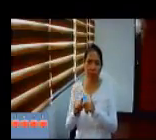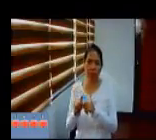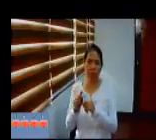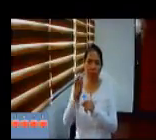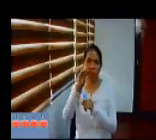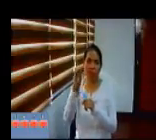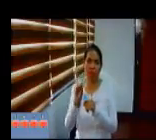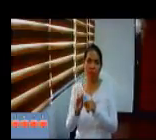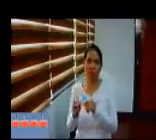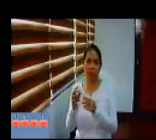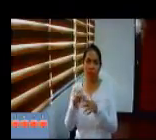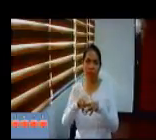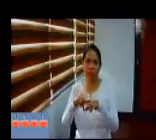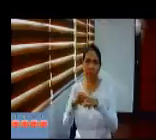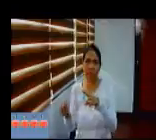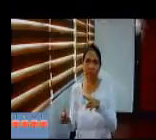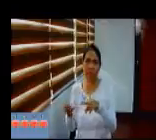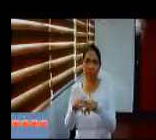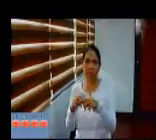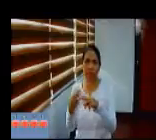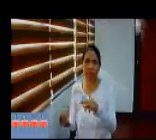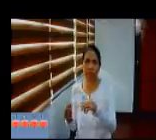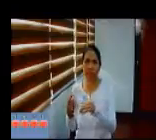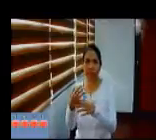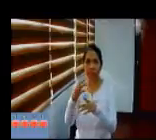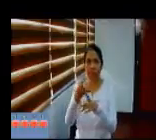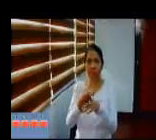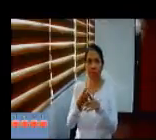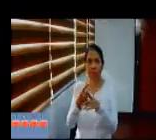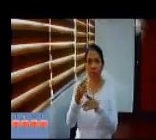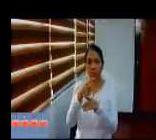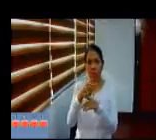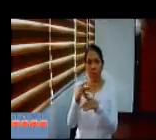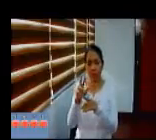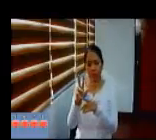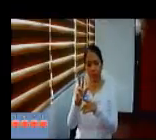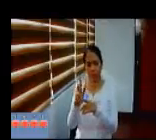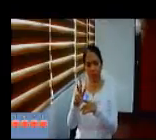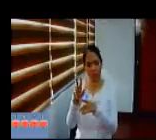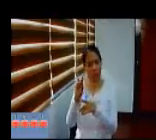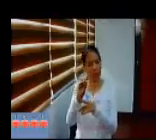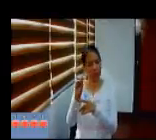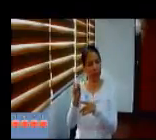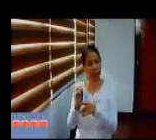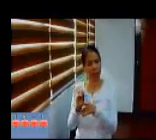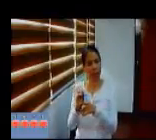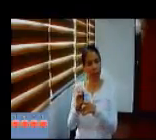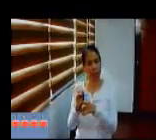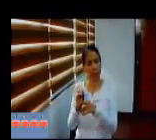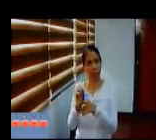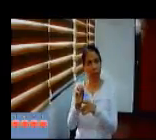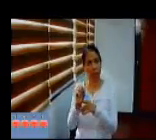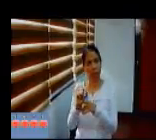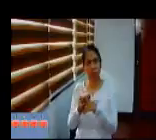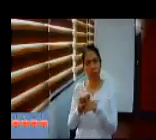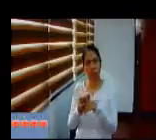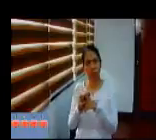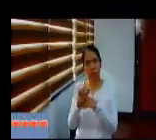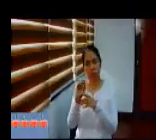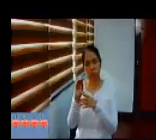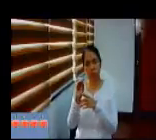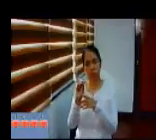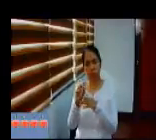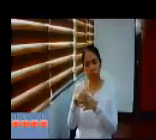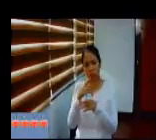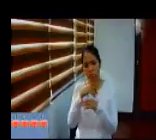conditions. That is pretty much substantial. Although corn is a much more efficient crop because it's what we